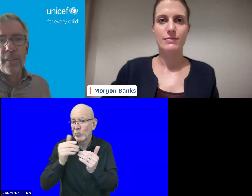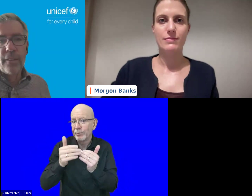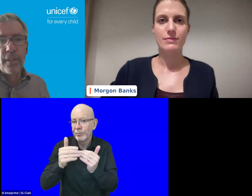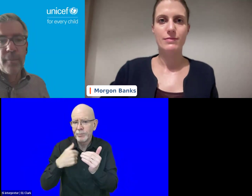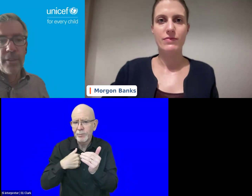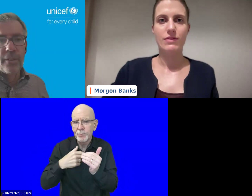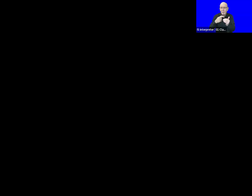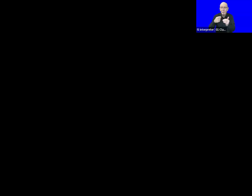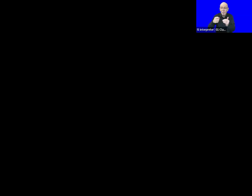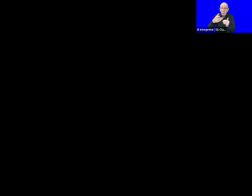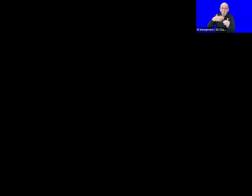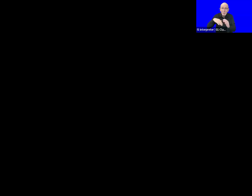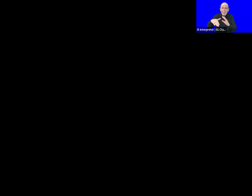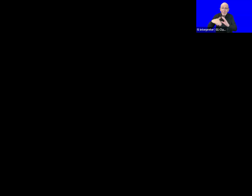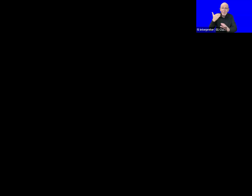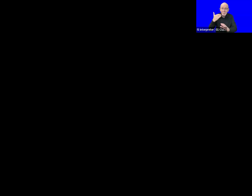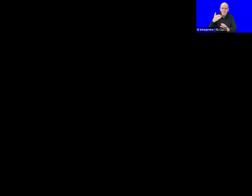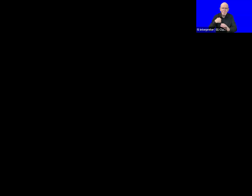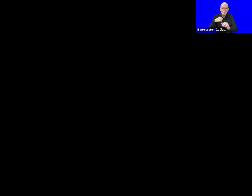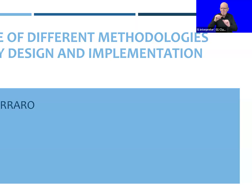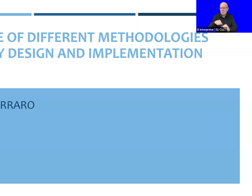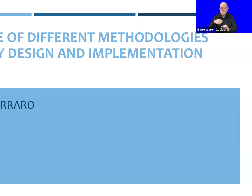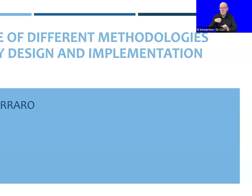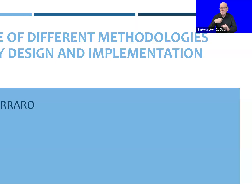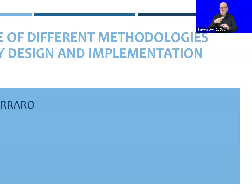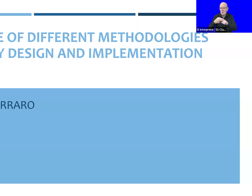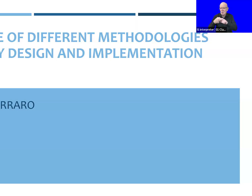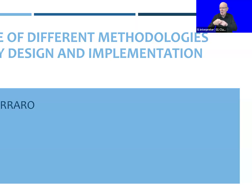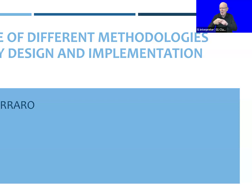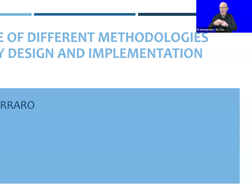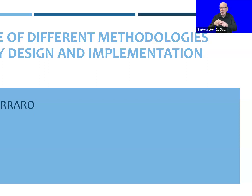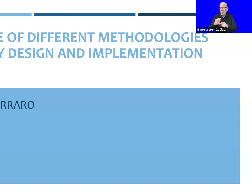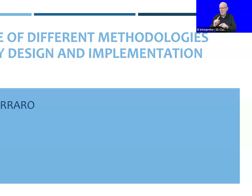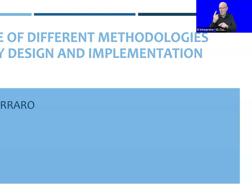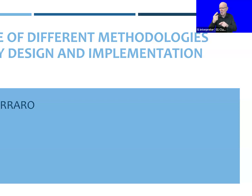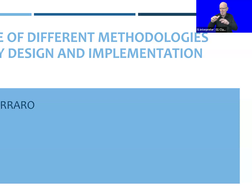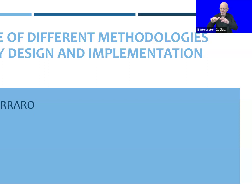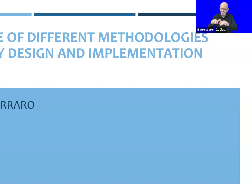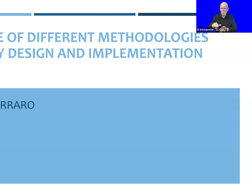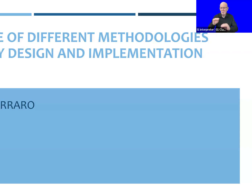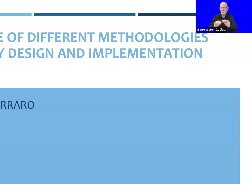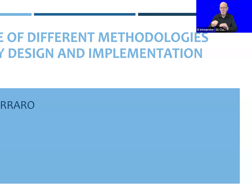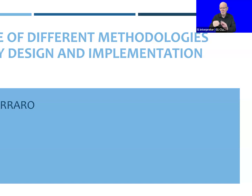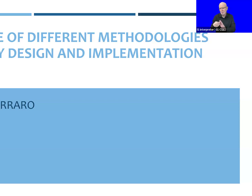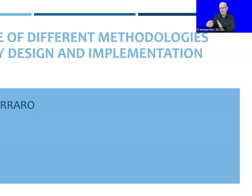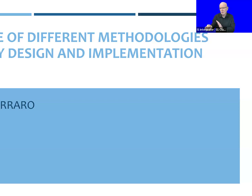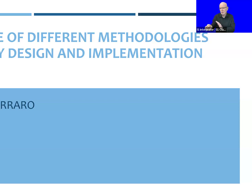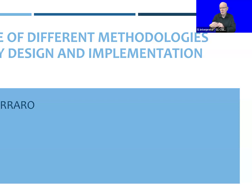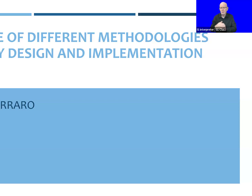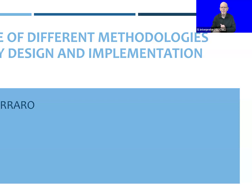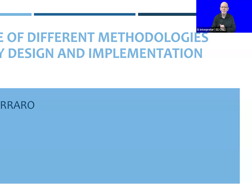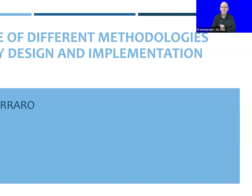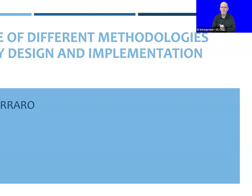Thank you very much, Morgon. And indeed, in the work that we've been doing in the